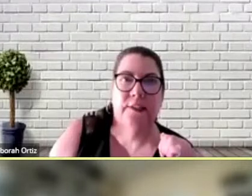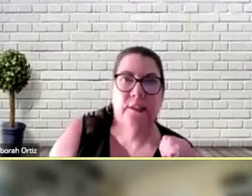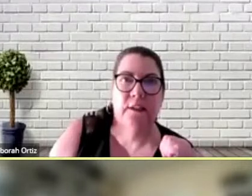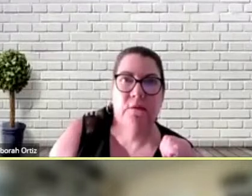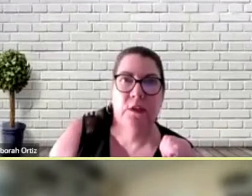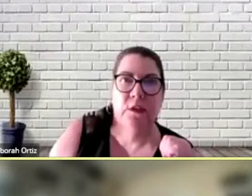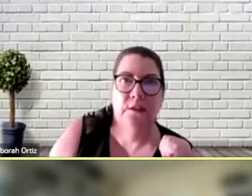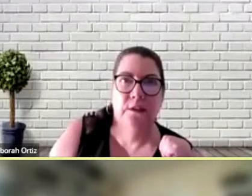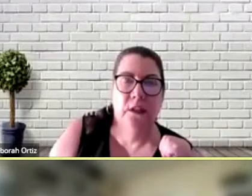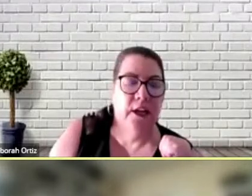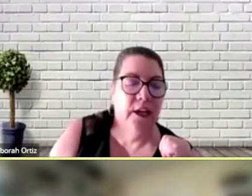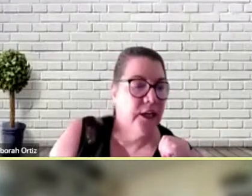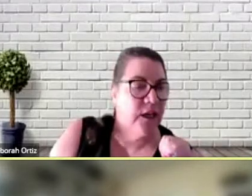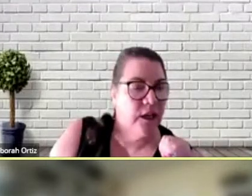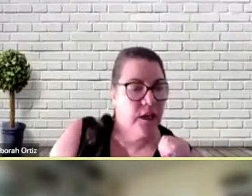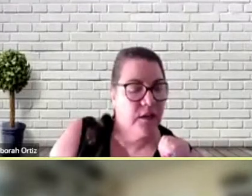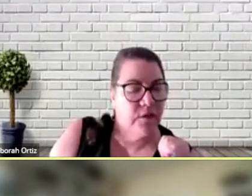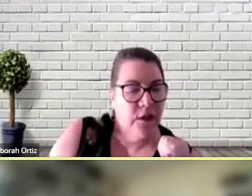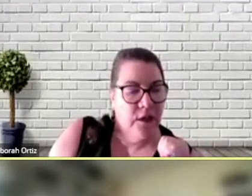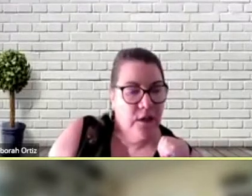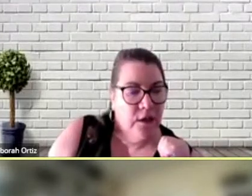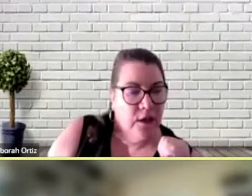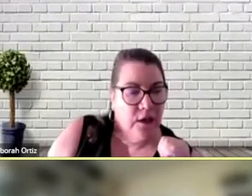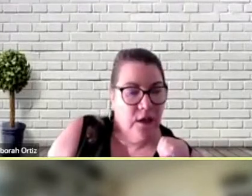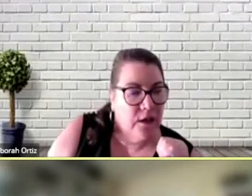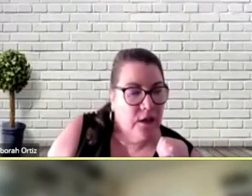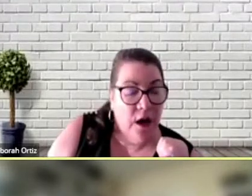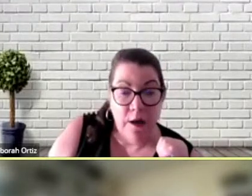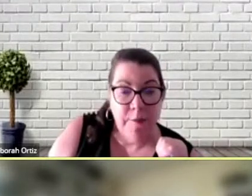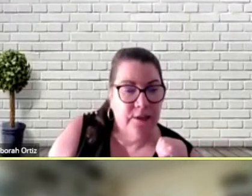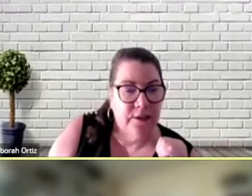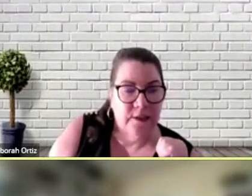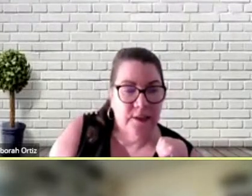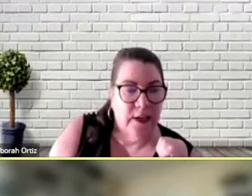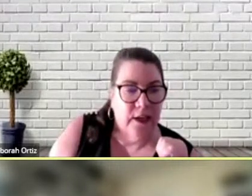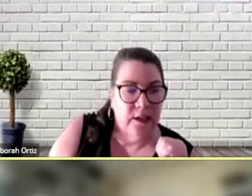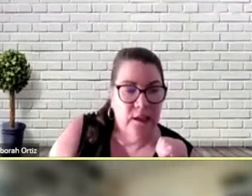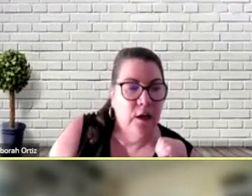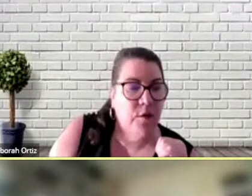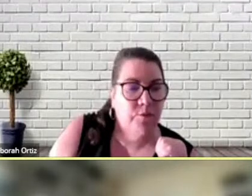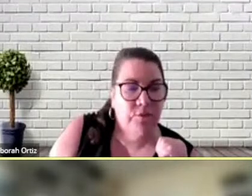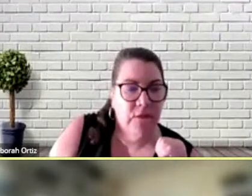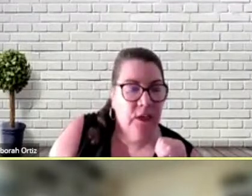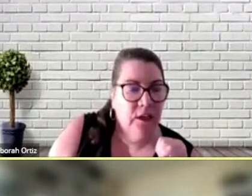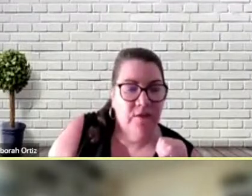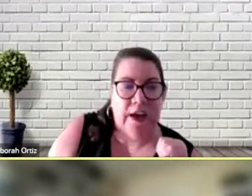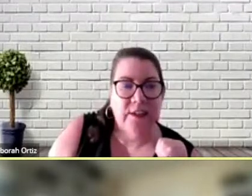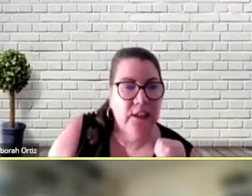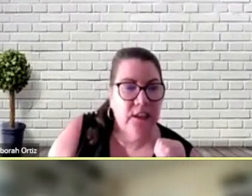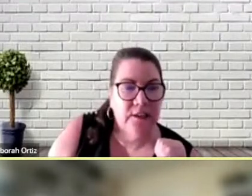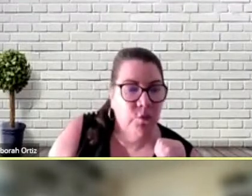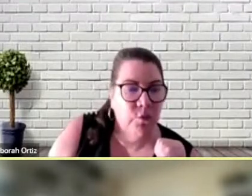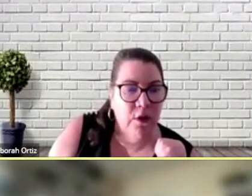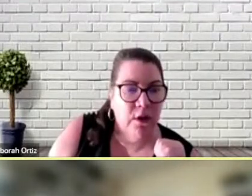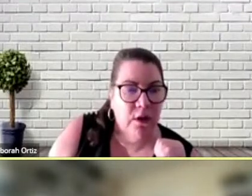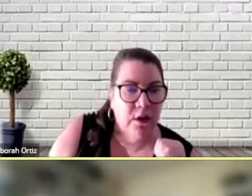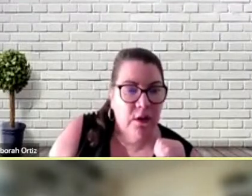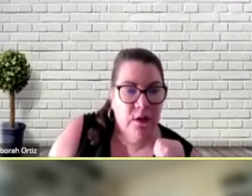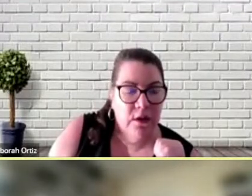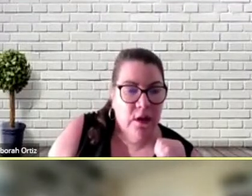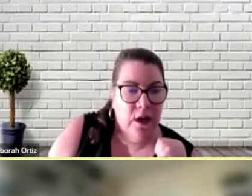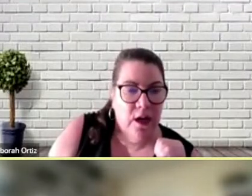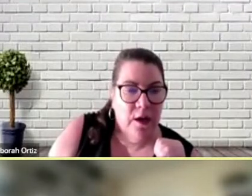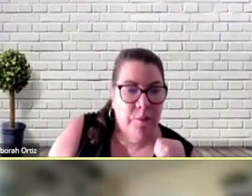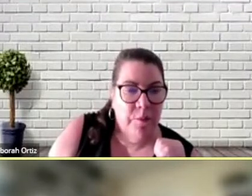to address was the line of comments that said, the vaccine doesn't